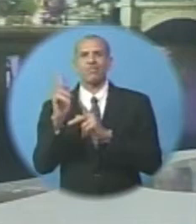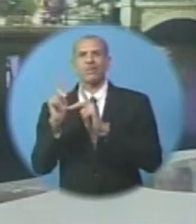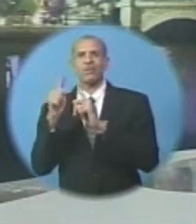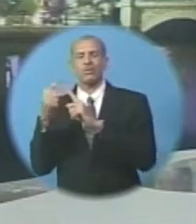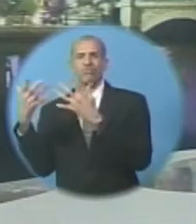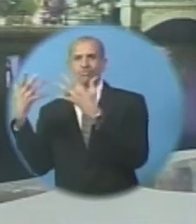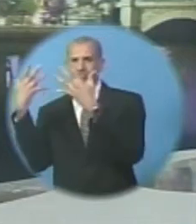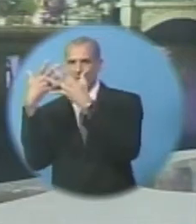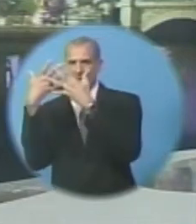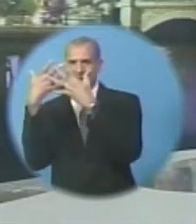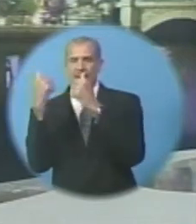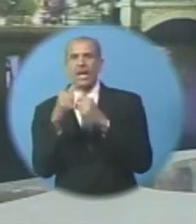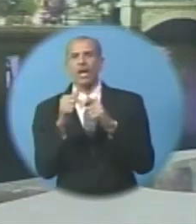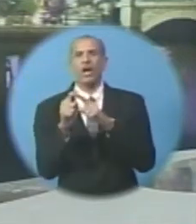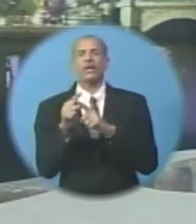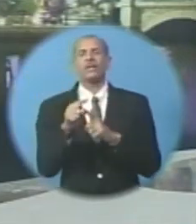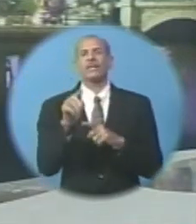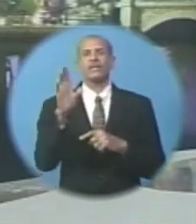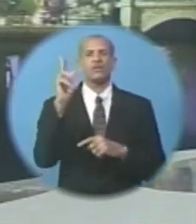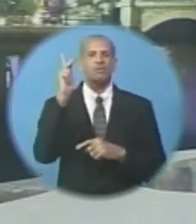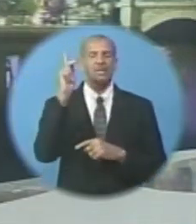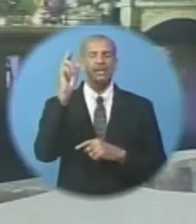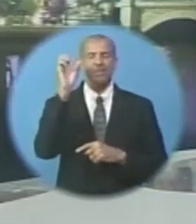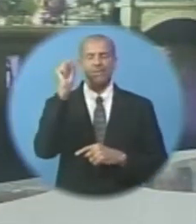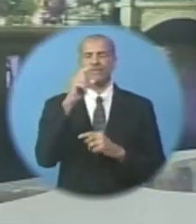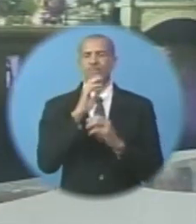to prison. Kareem Smith has more.